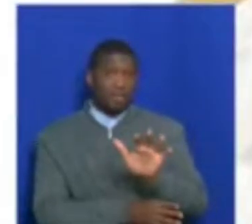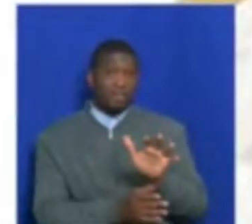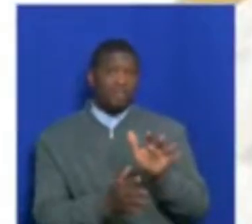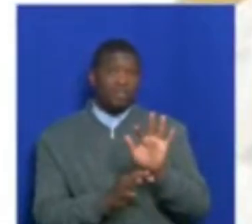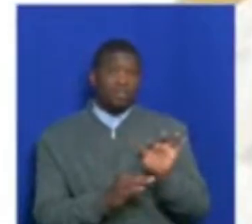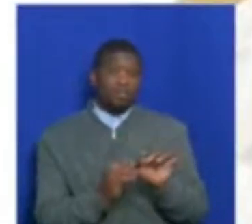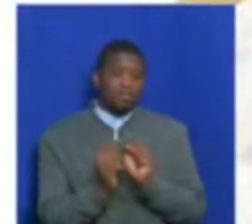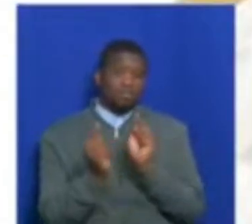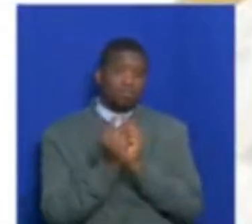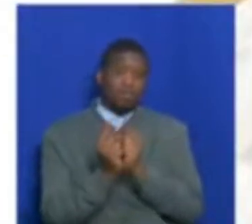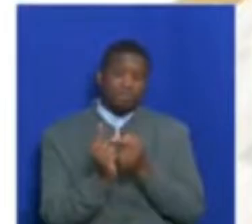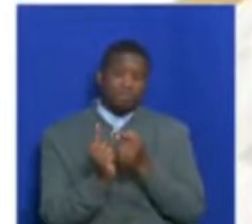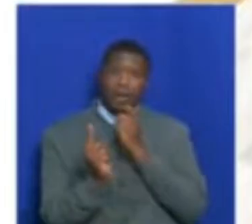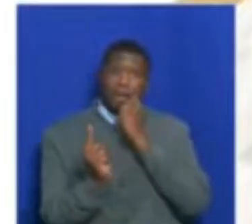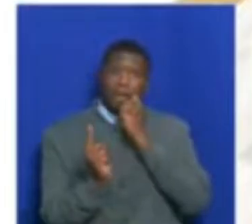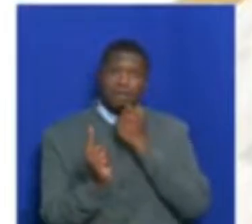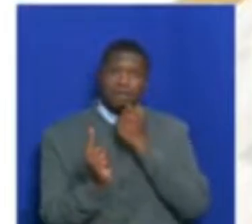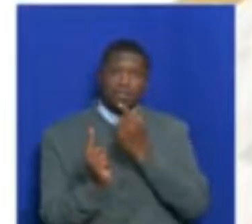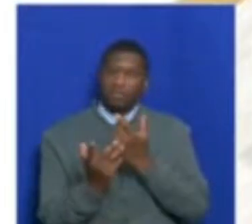allowed